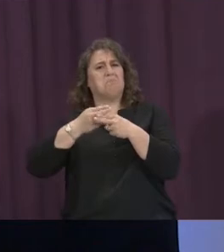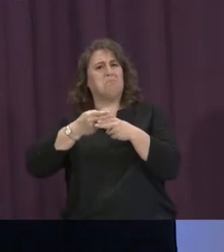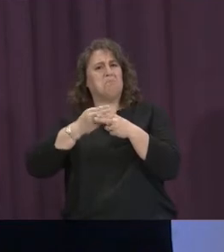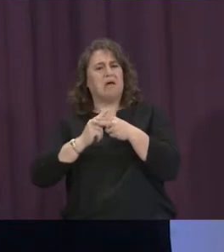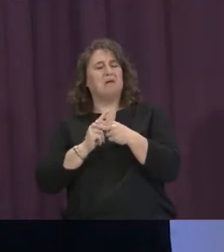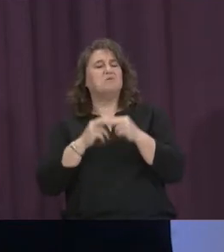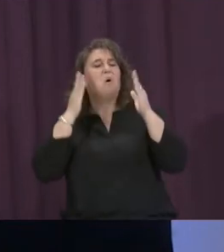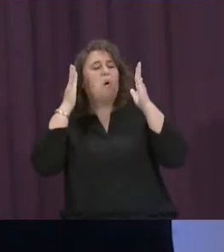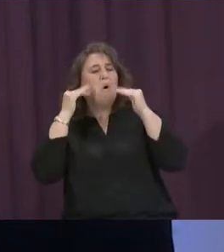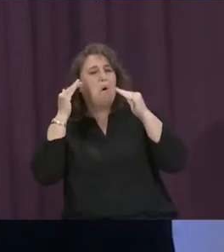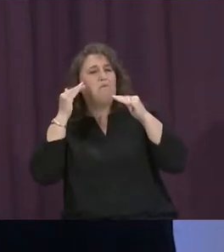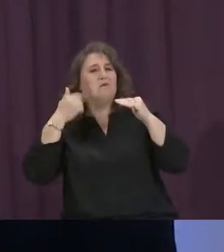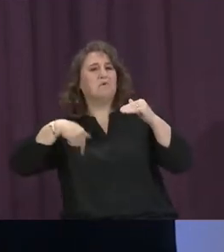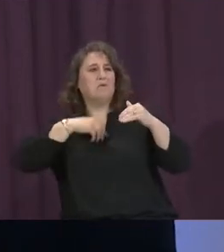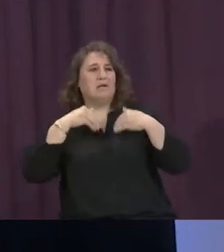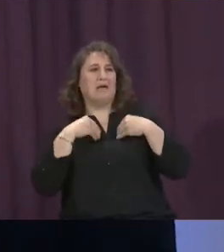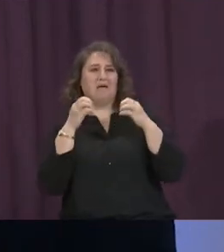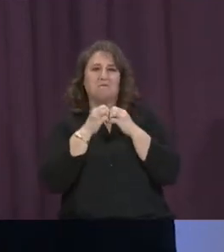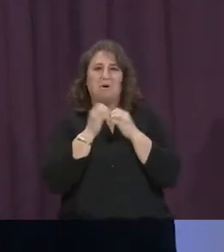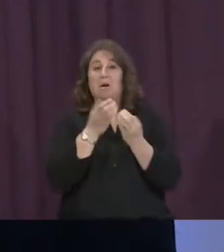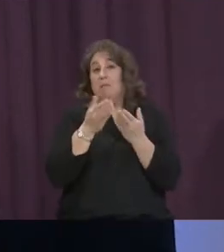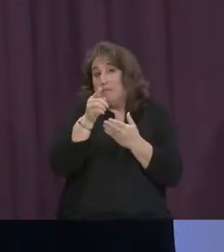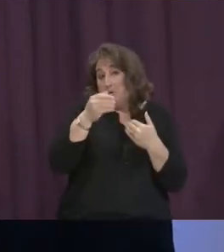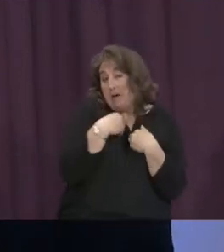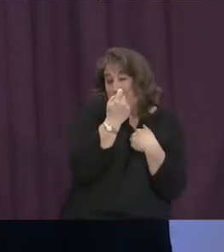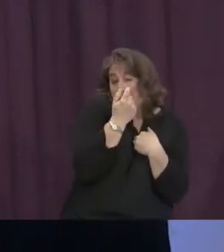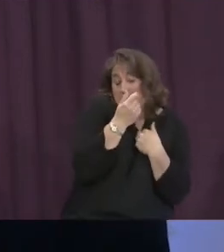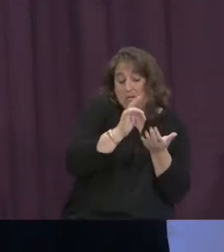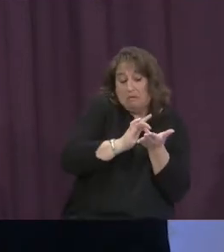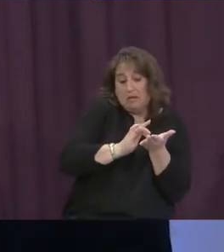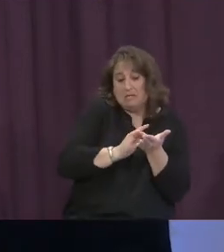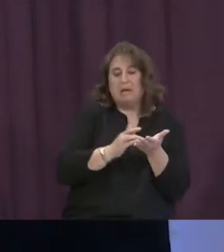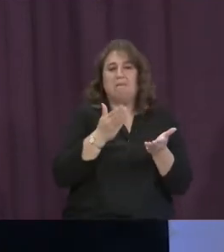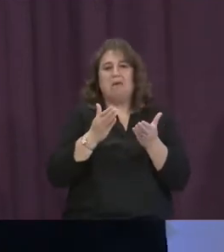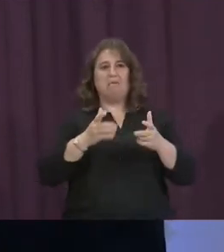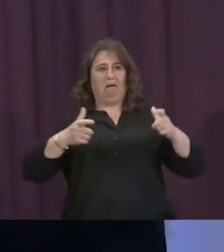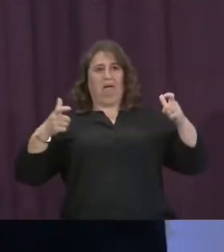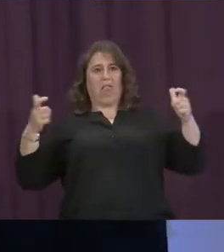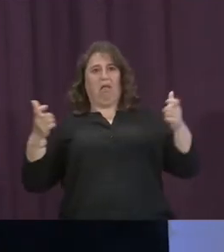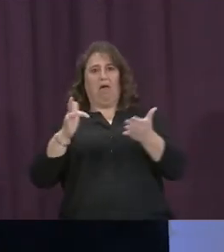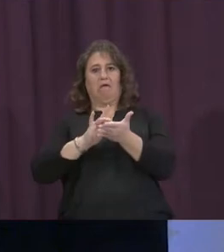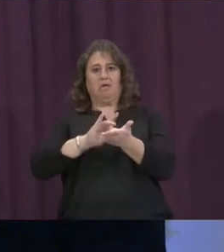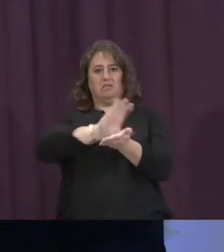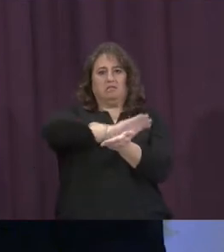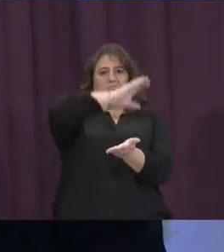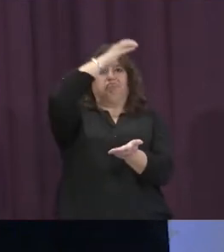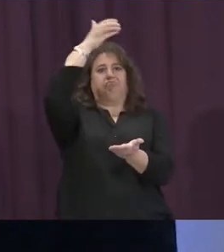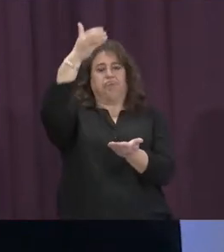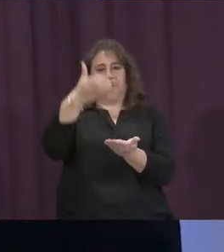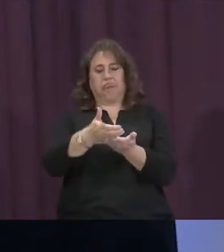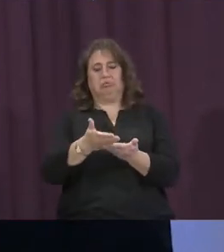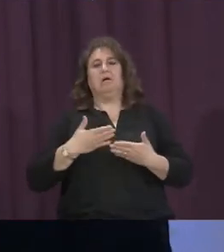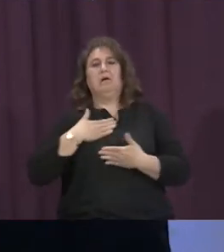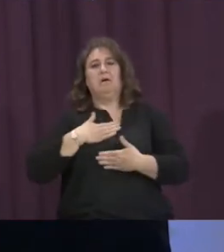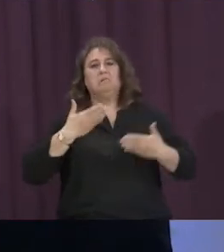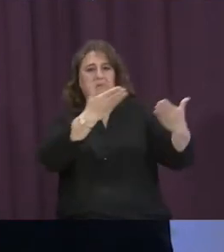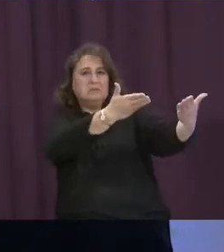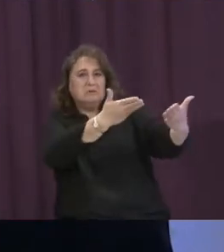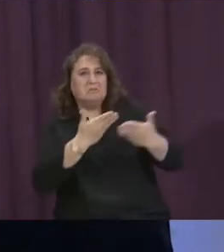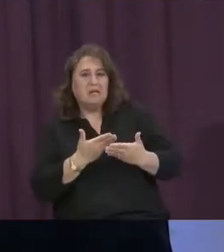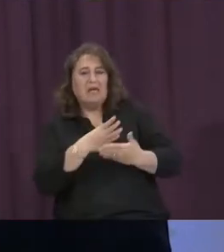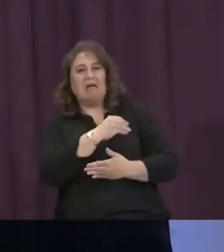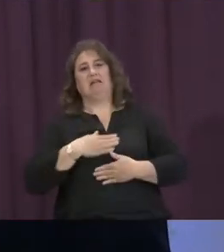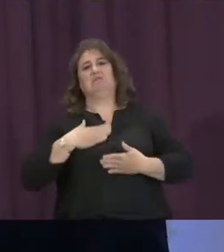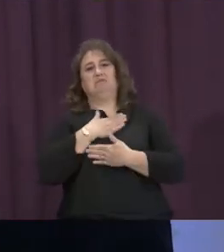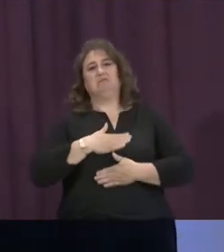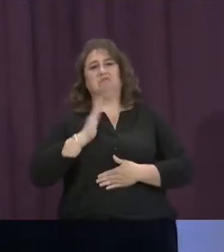it can be a small amount of medication or it can be any size medication, large amount. Please bring that and enjoy the